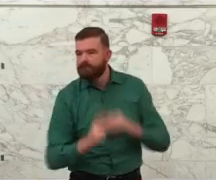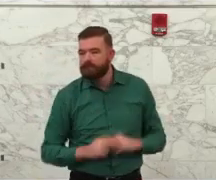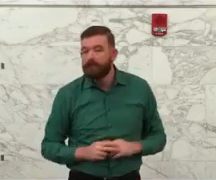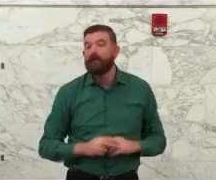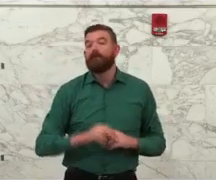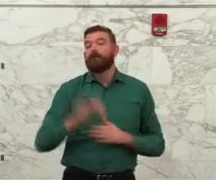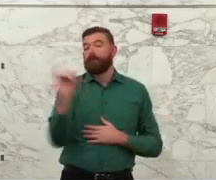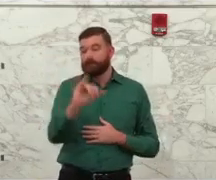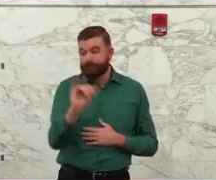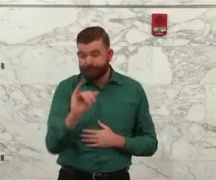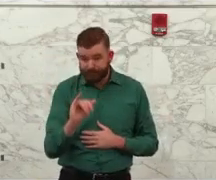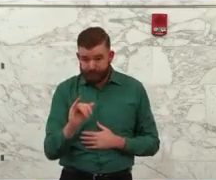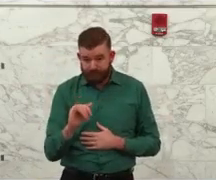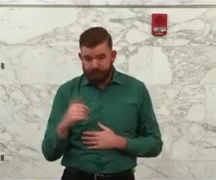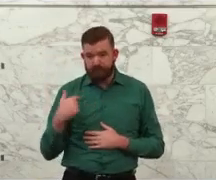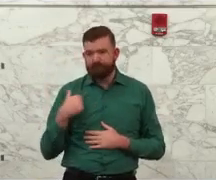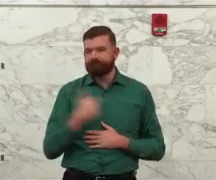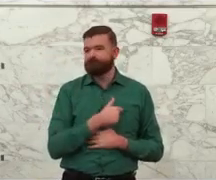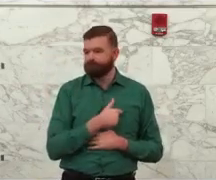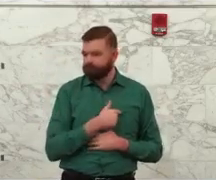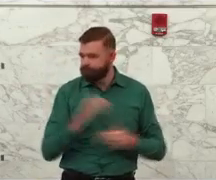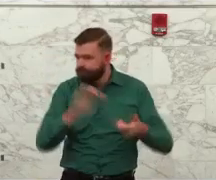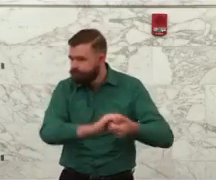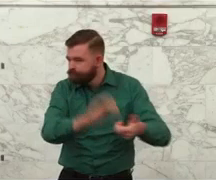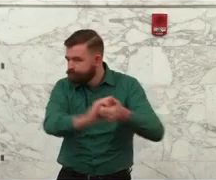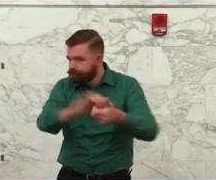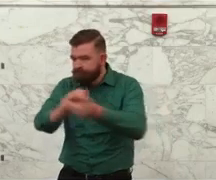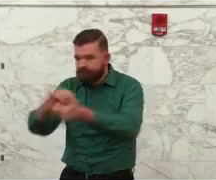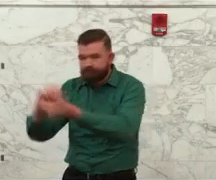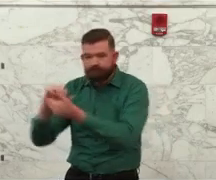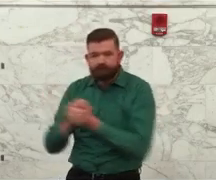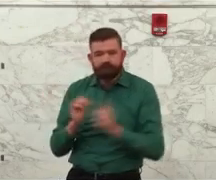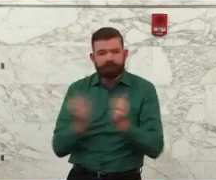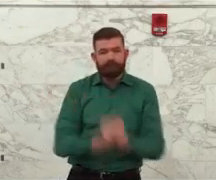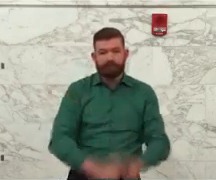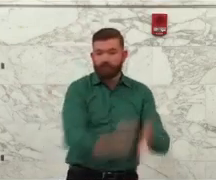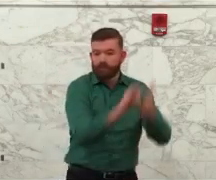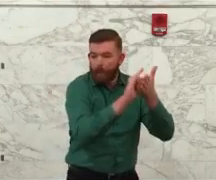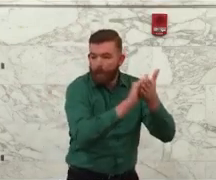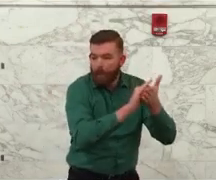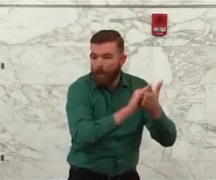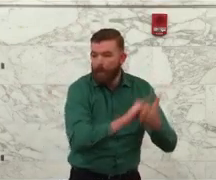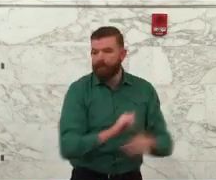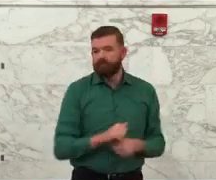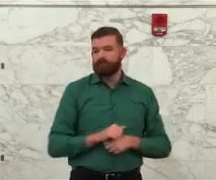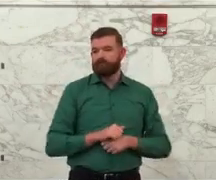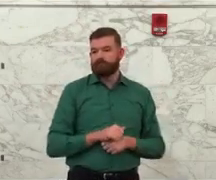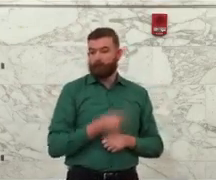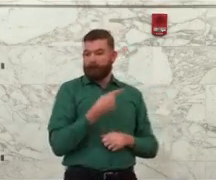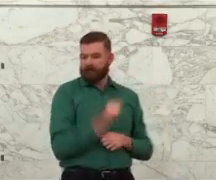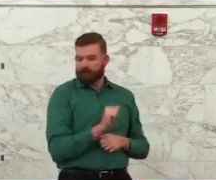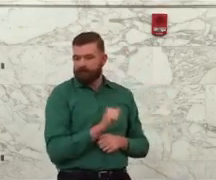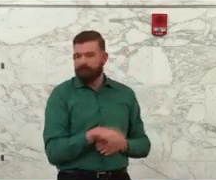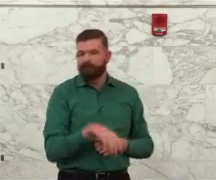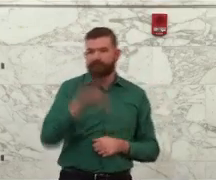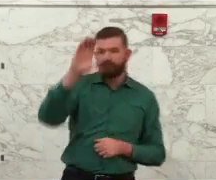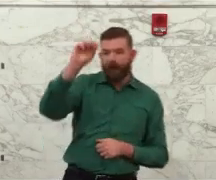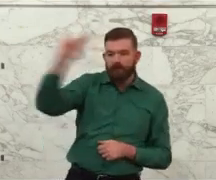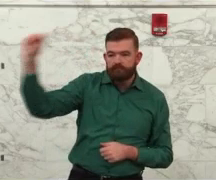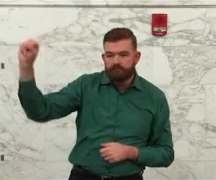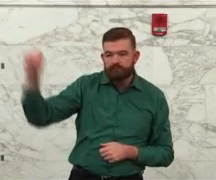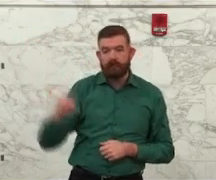in continued and increasing partnership with our neighboring states, in particular New York, Pennsylvania, Connecticut, and Delaware,